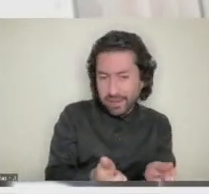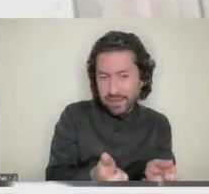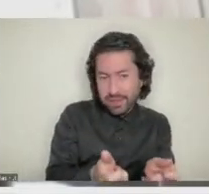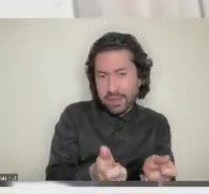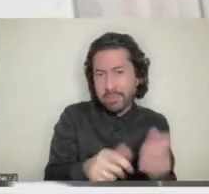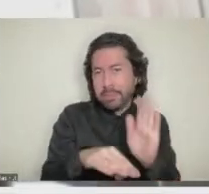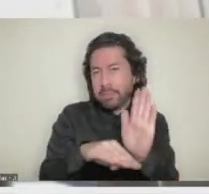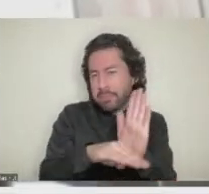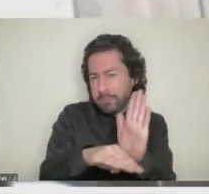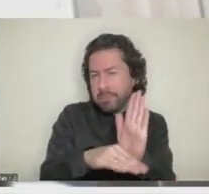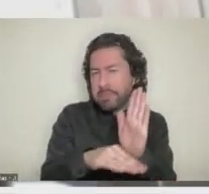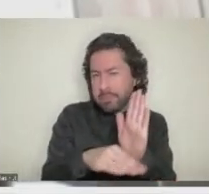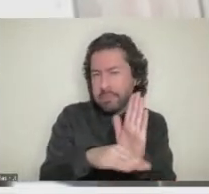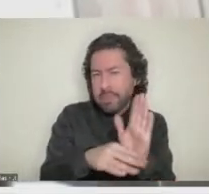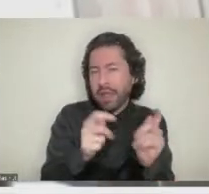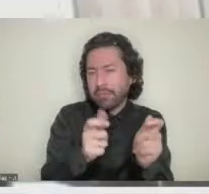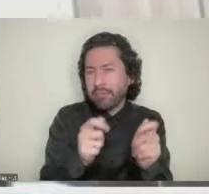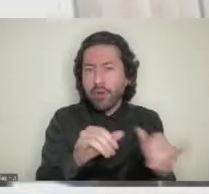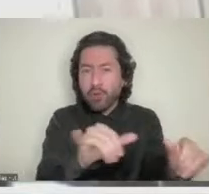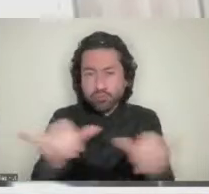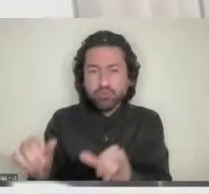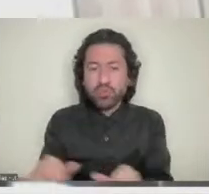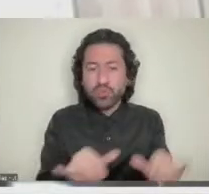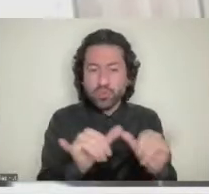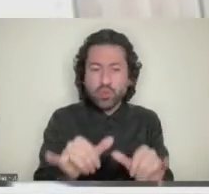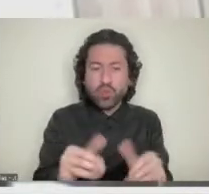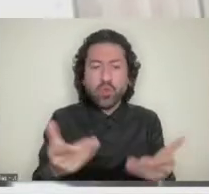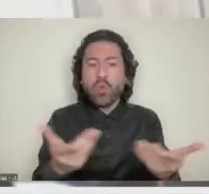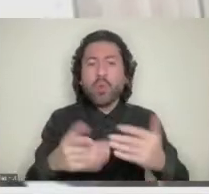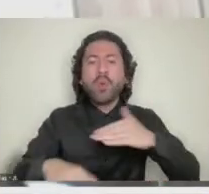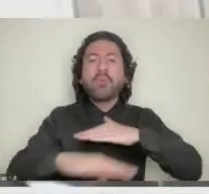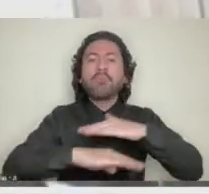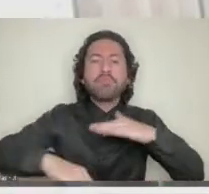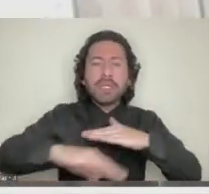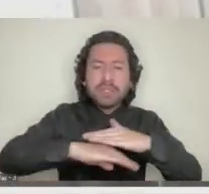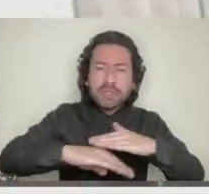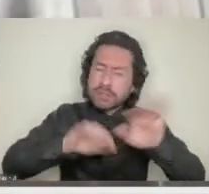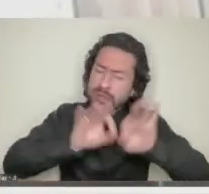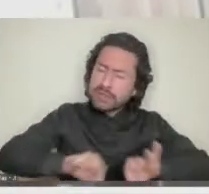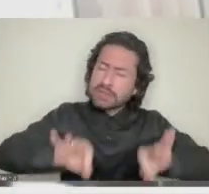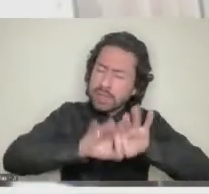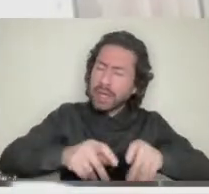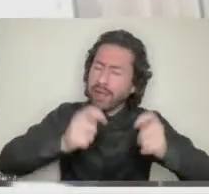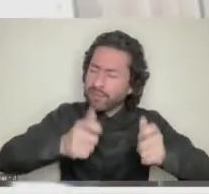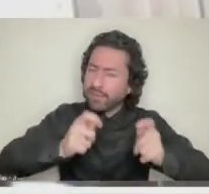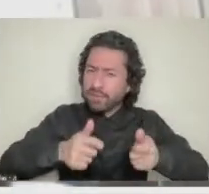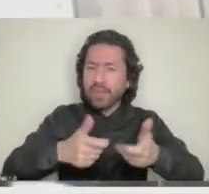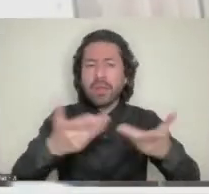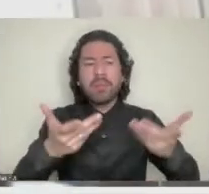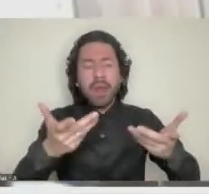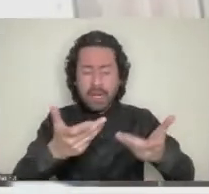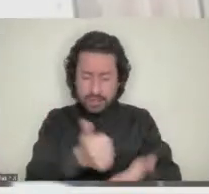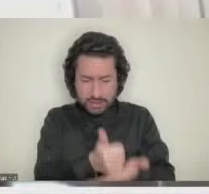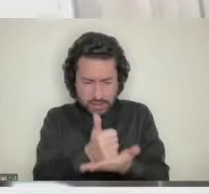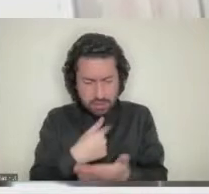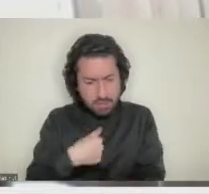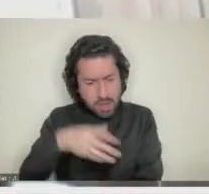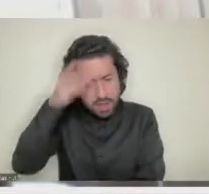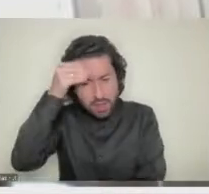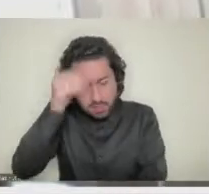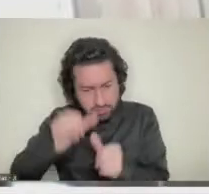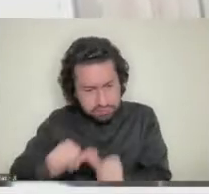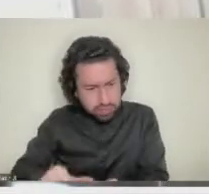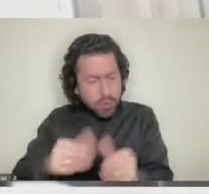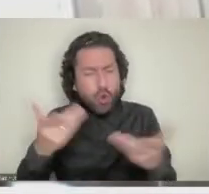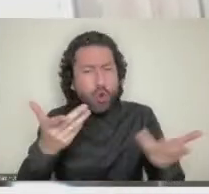of skills, common minimum skills, basic fundamental skills that enable you